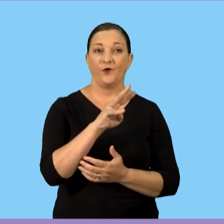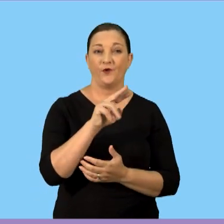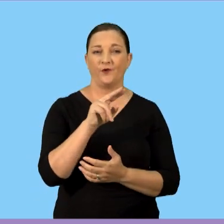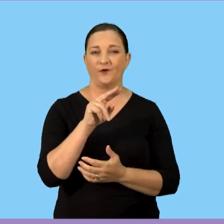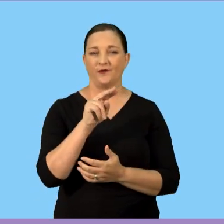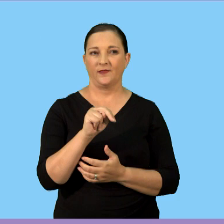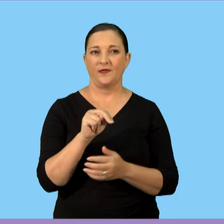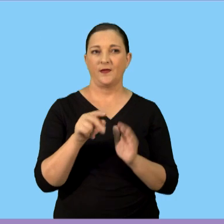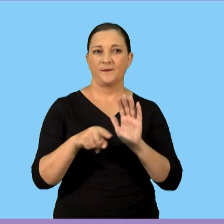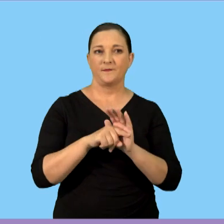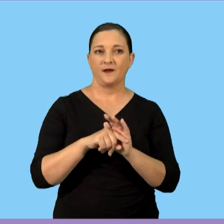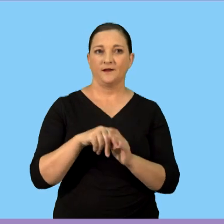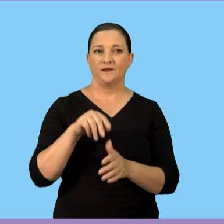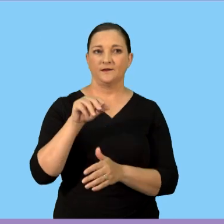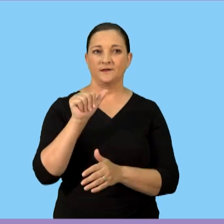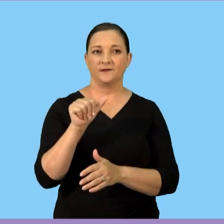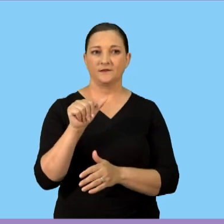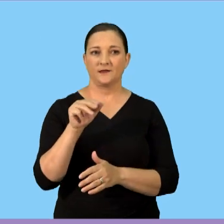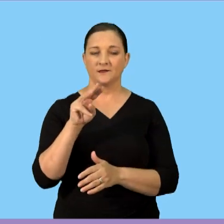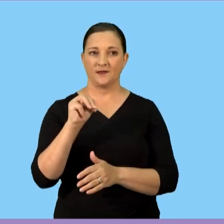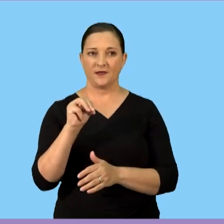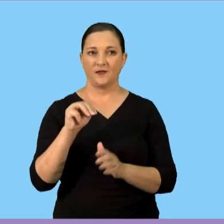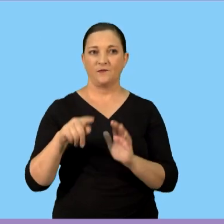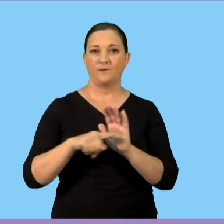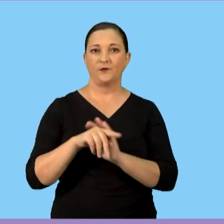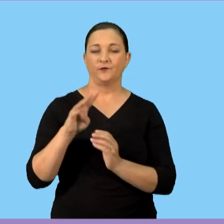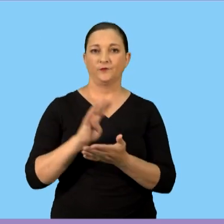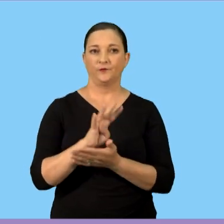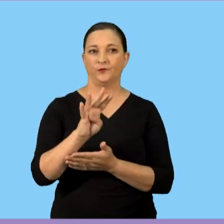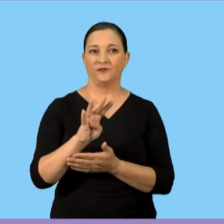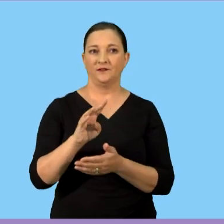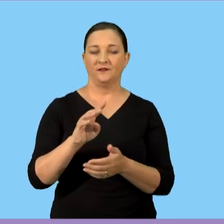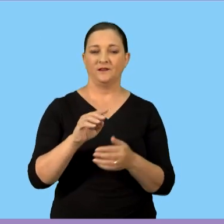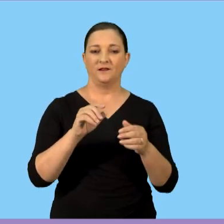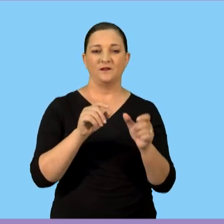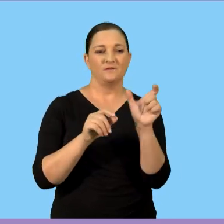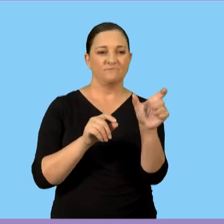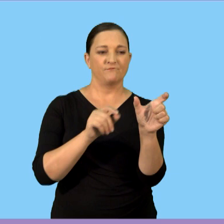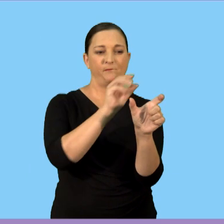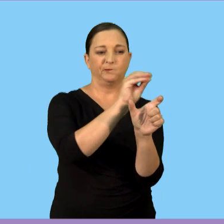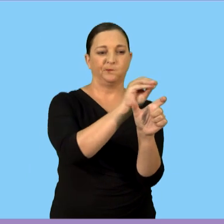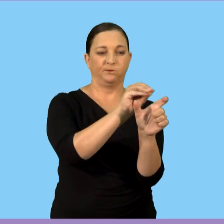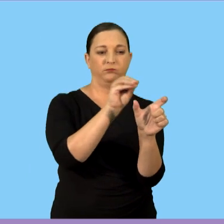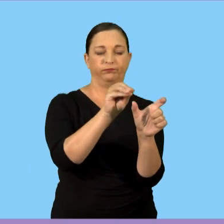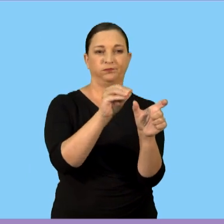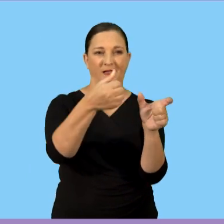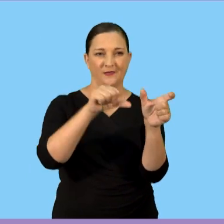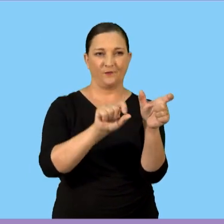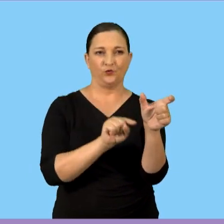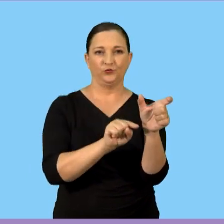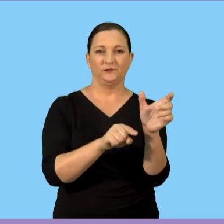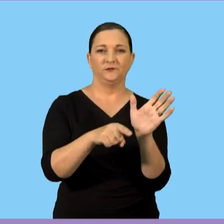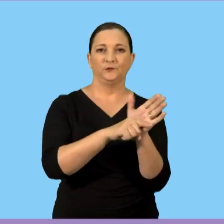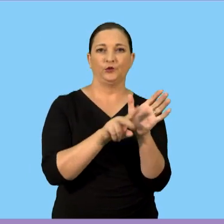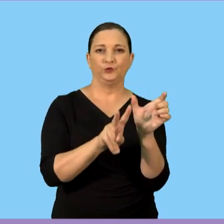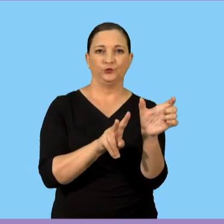there, 4n minus 6m minus 14. And all of these are divided by a negative 2.